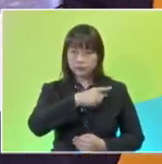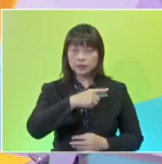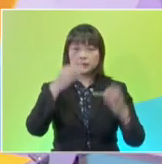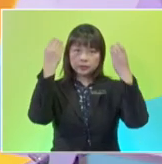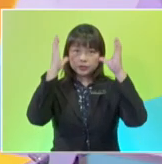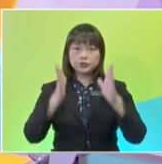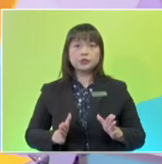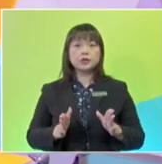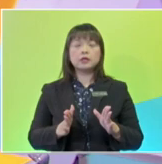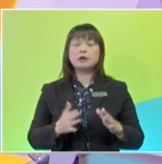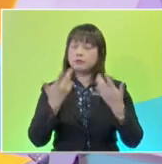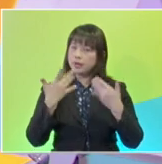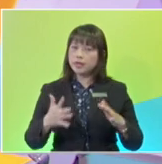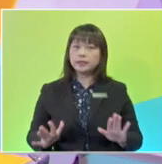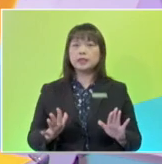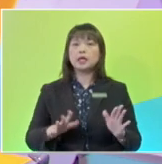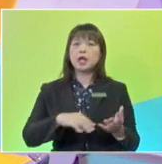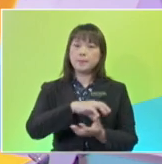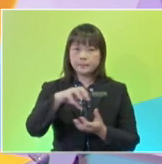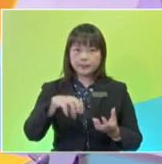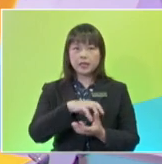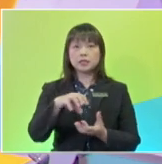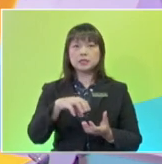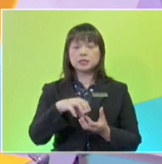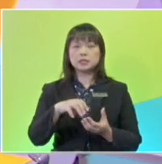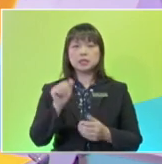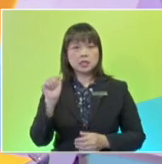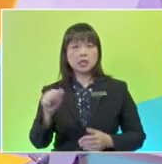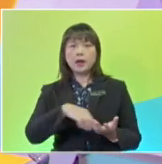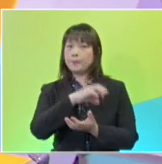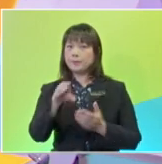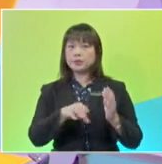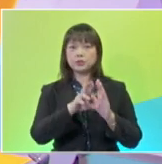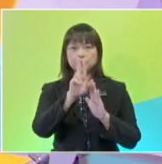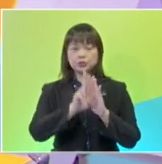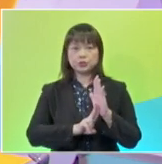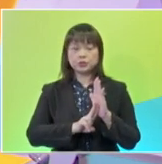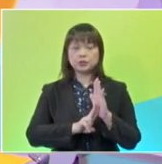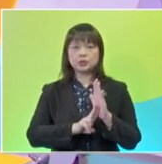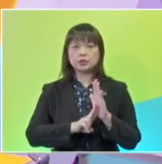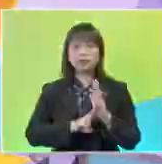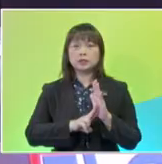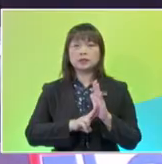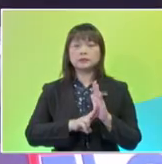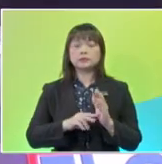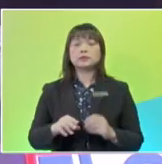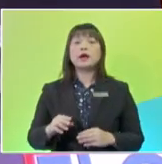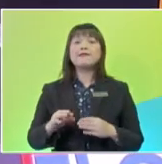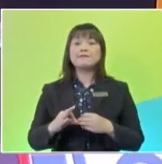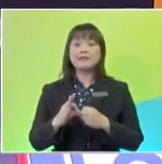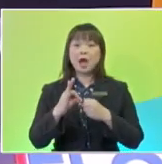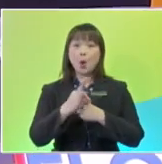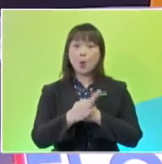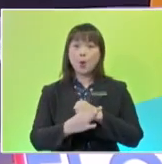I have a mixture here. Okay, mm-hmm. This mixture is actually a combination of raisins and also flour.